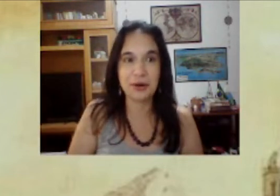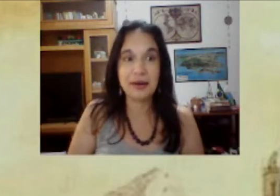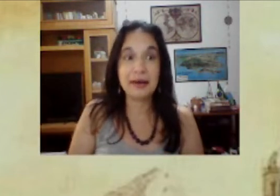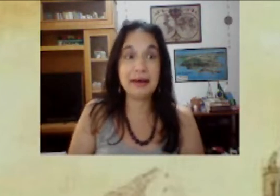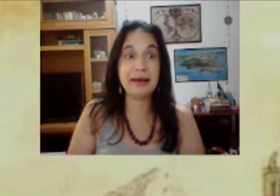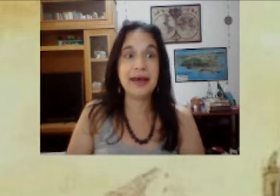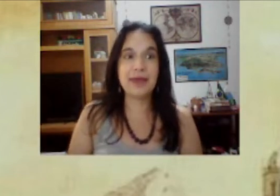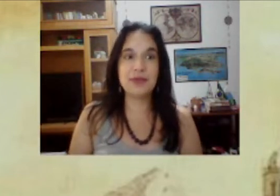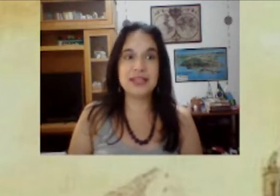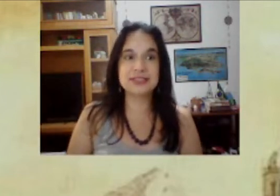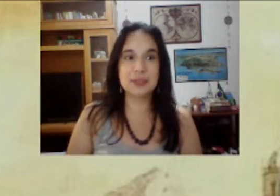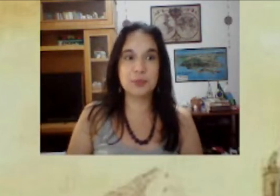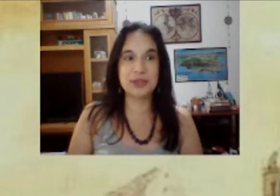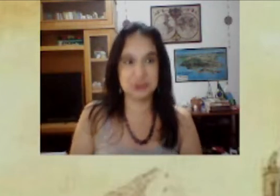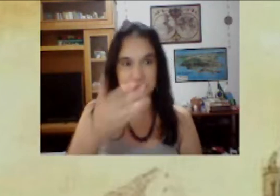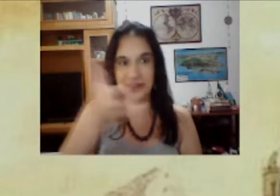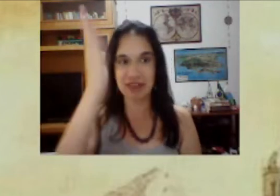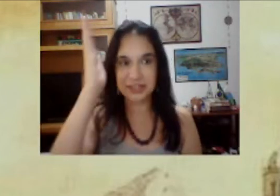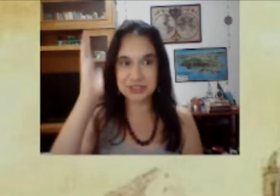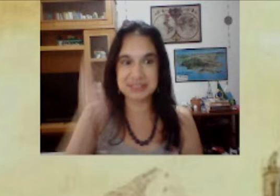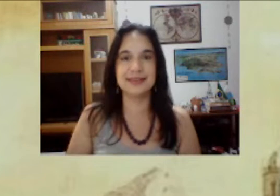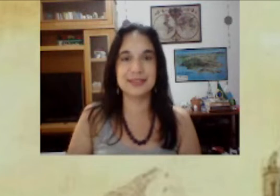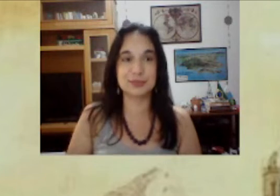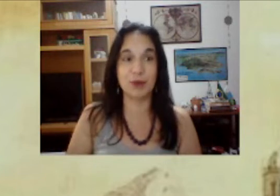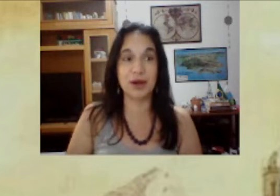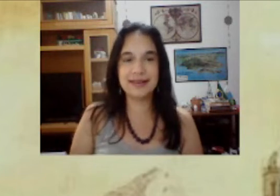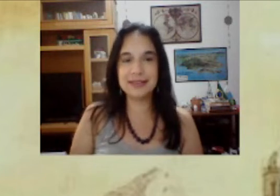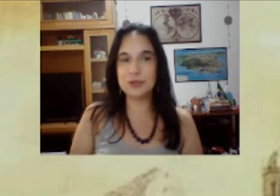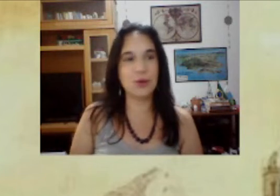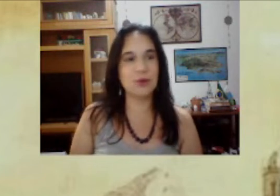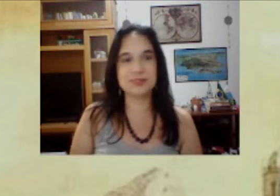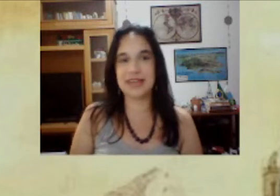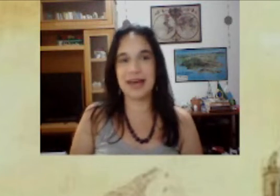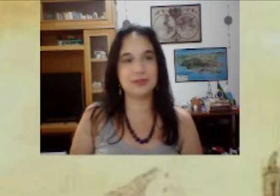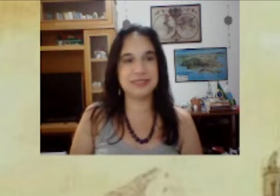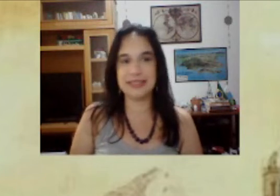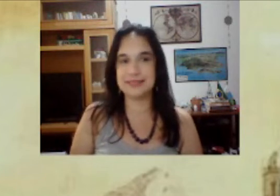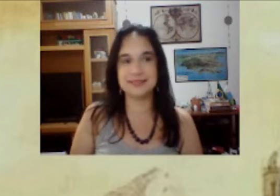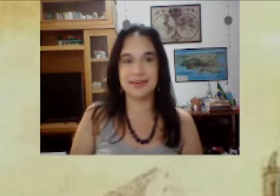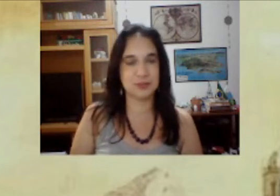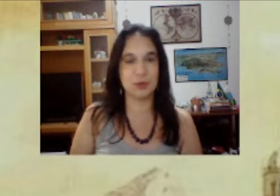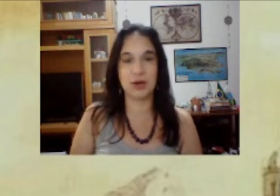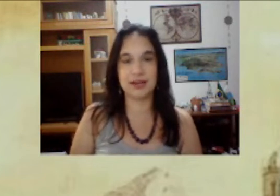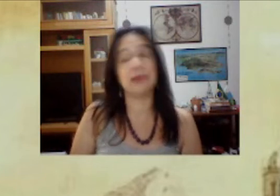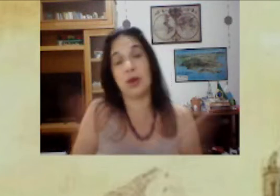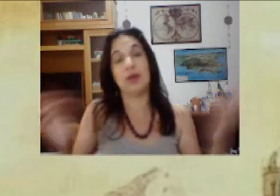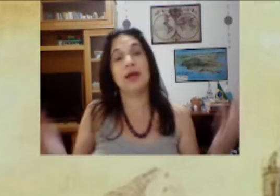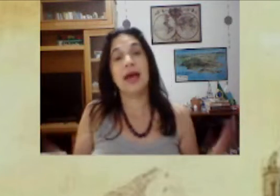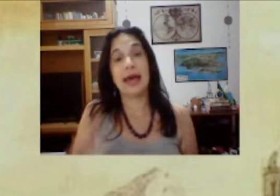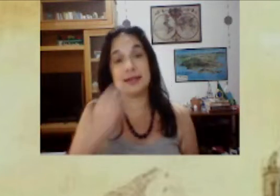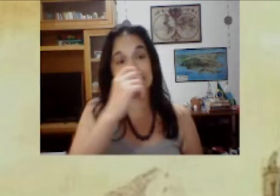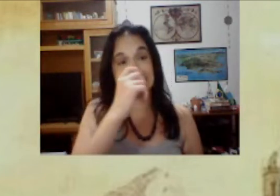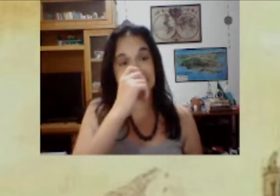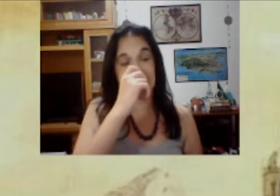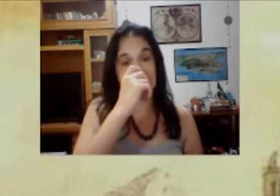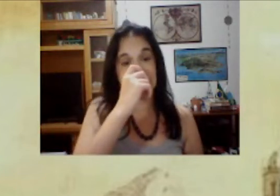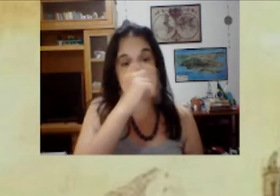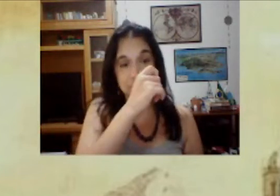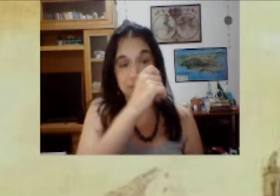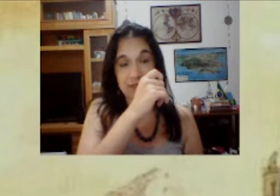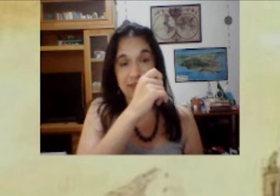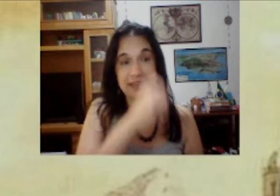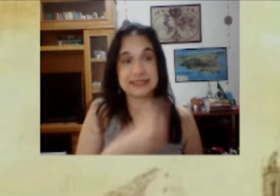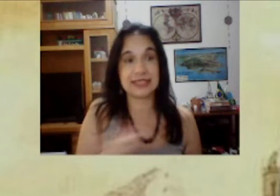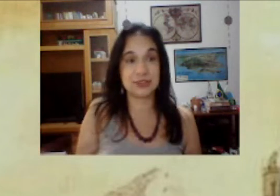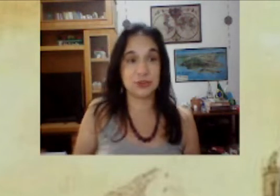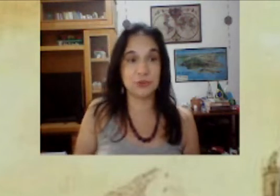know, if it is to the point that you have actually seen this market, you won't have seen this market. Well, at least not unless